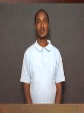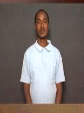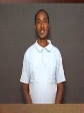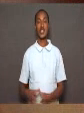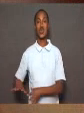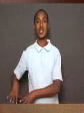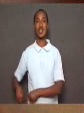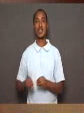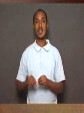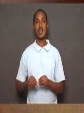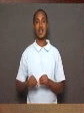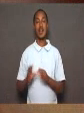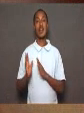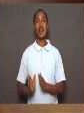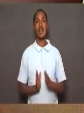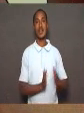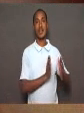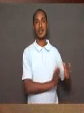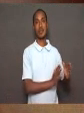Students, let's get ready.